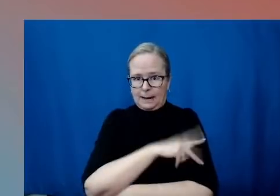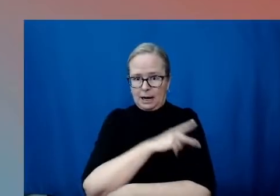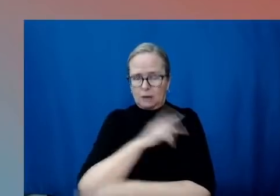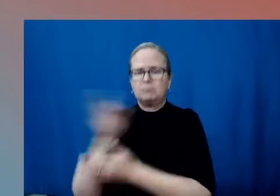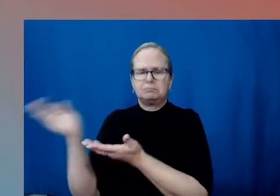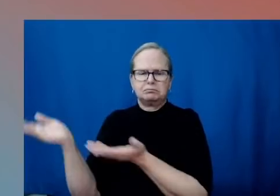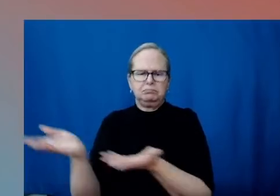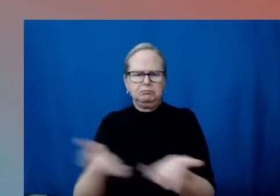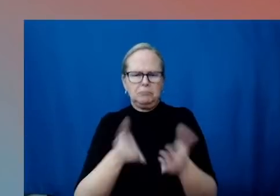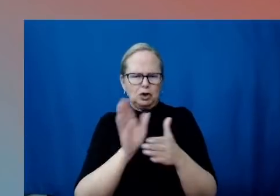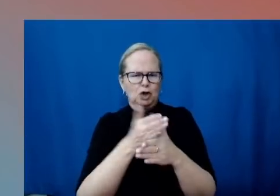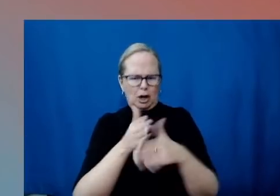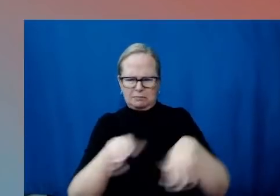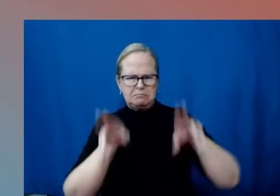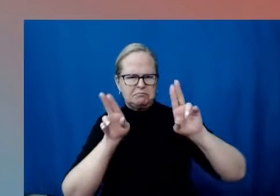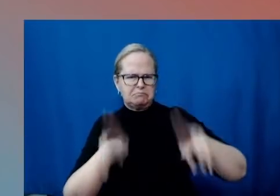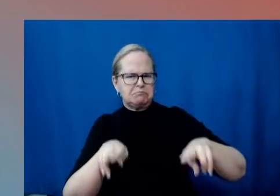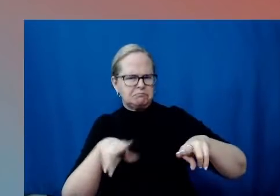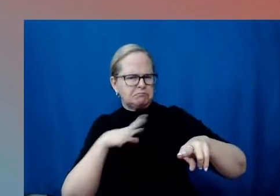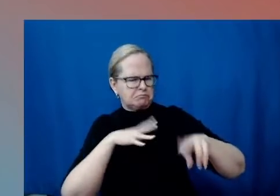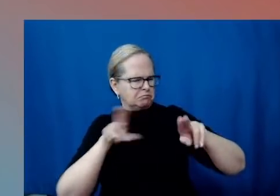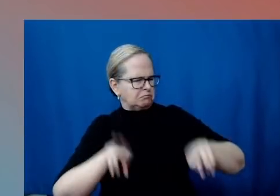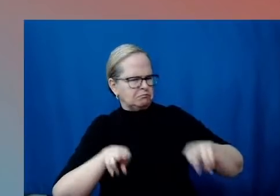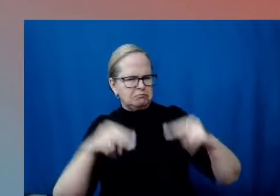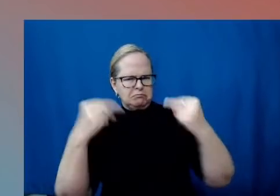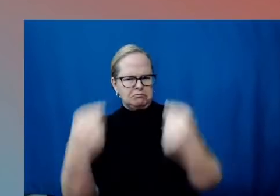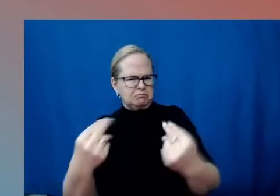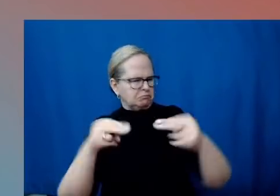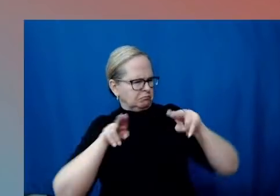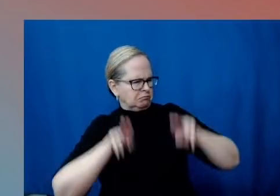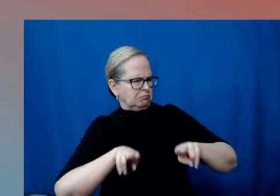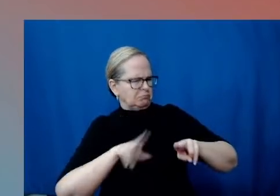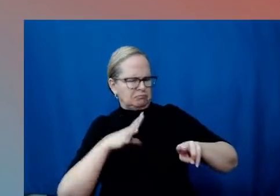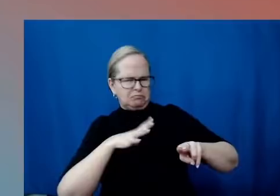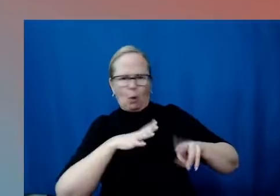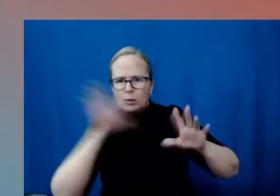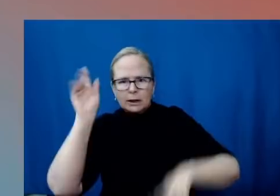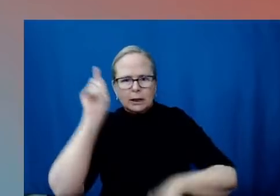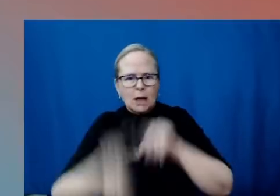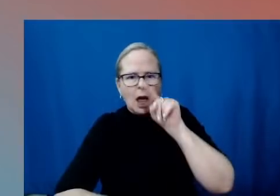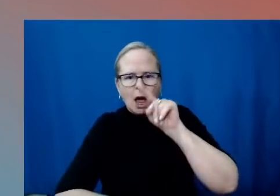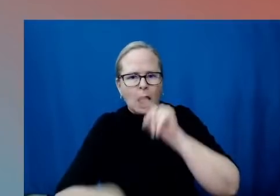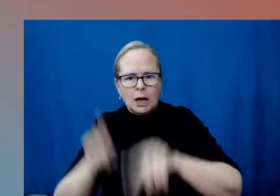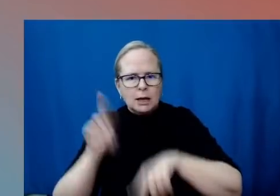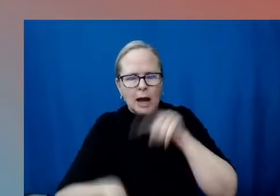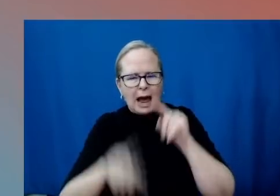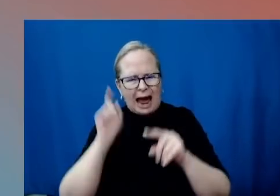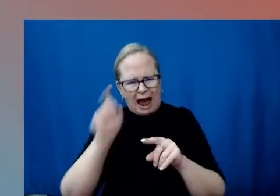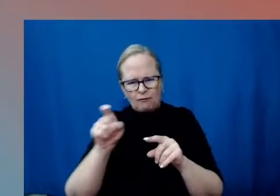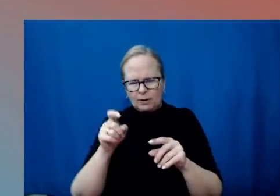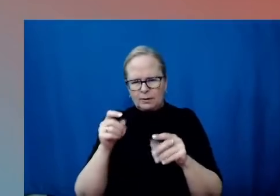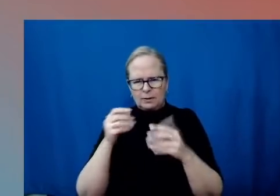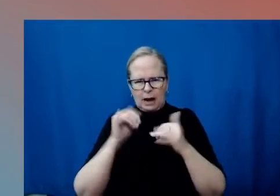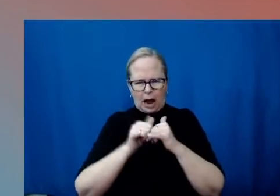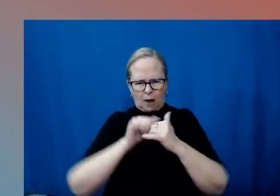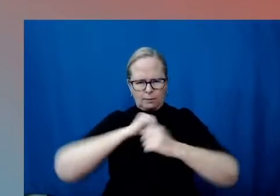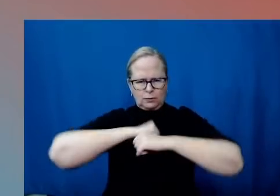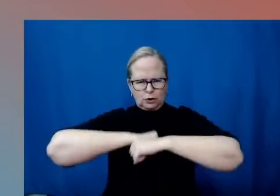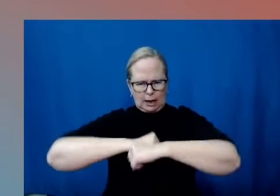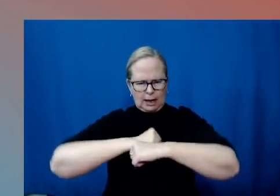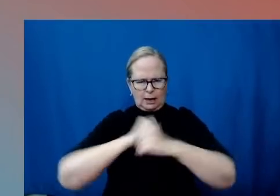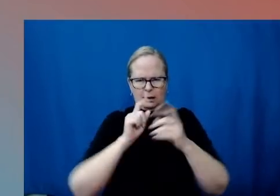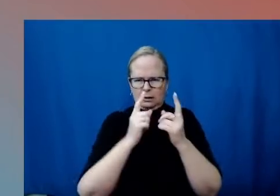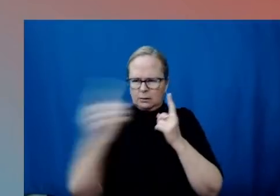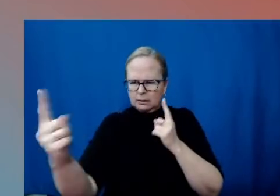with other infected patients, and all of the issues around where patients can go, figuring out how to best protect all the